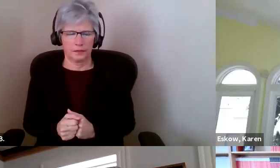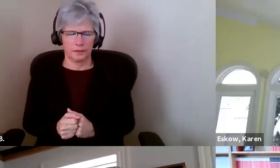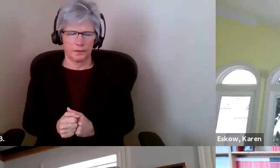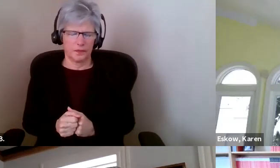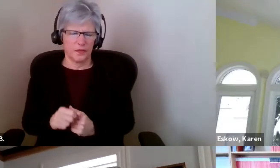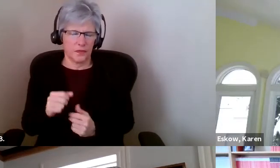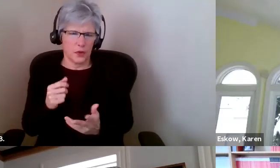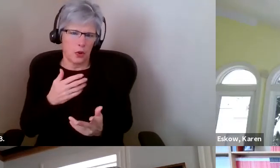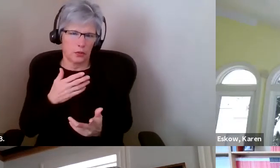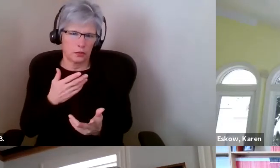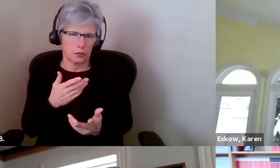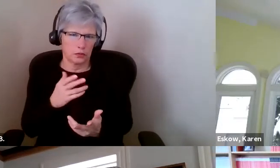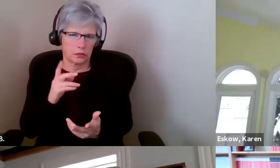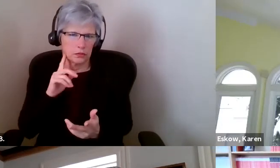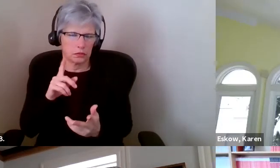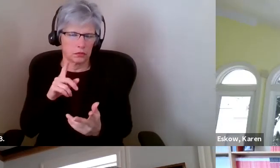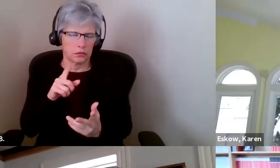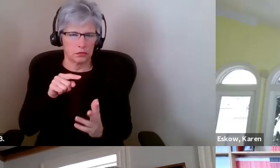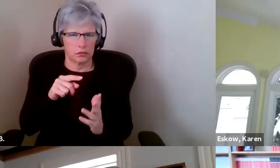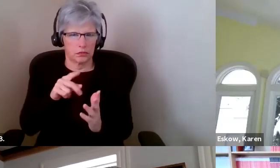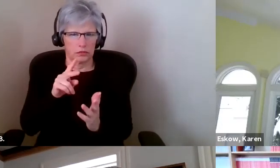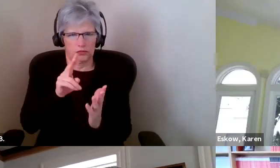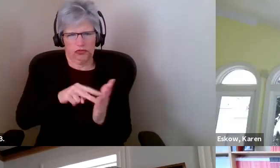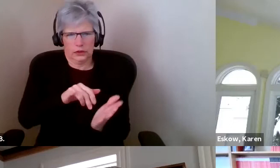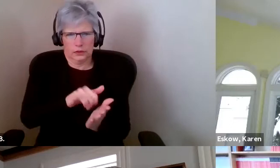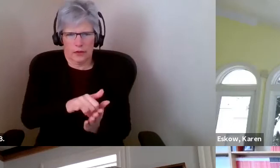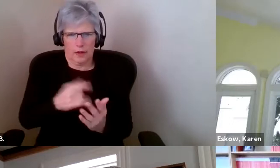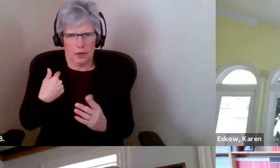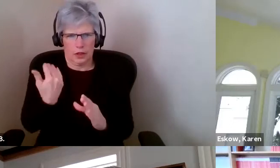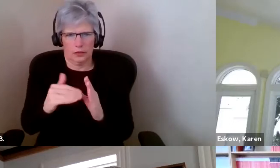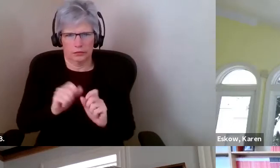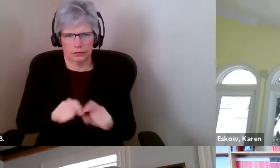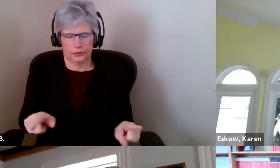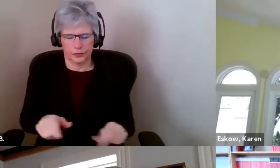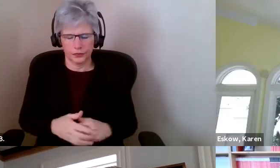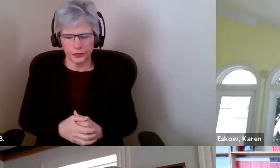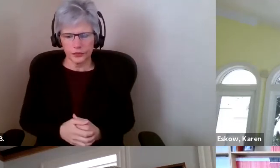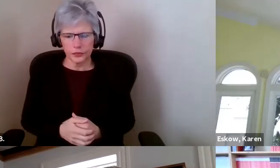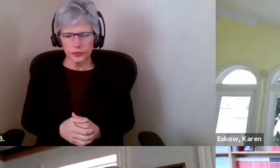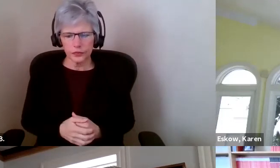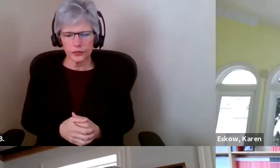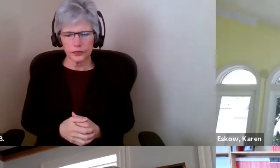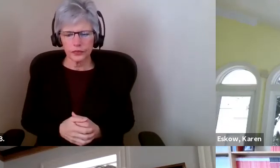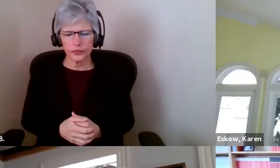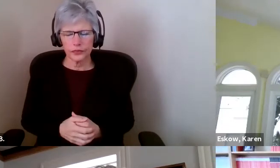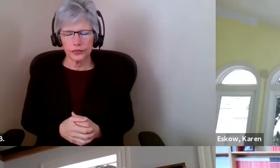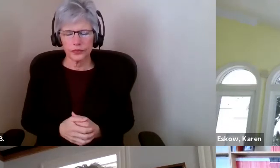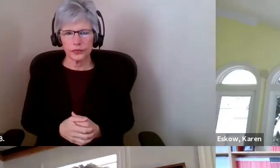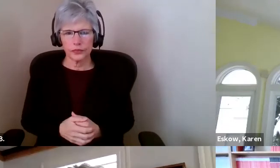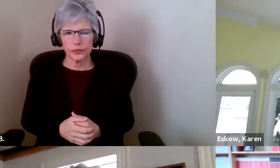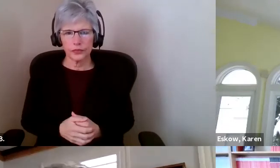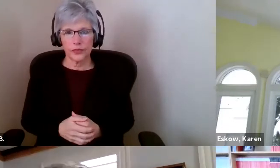too. So that's in a nutshell how I am viewing the next